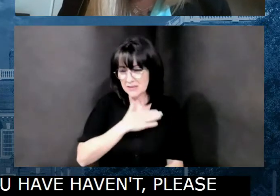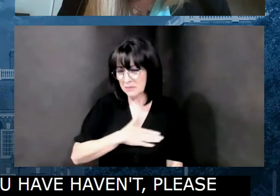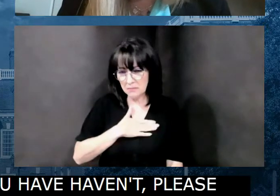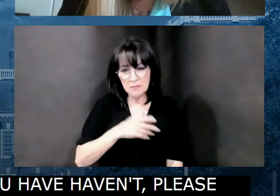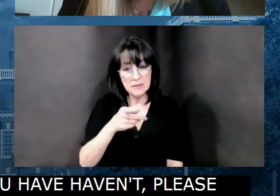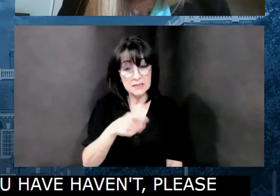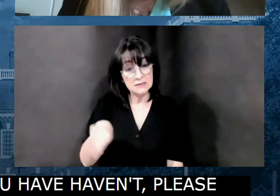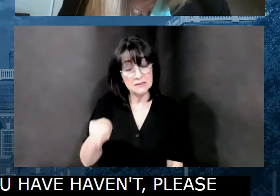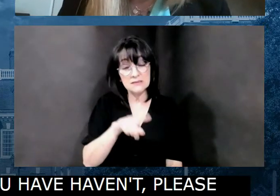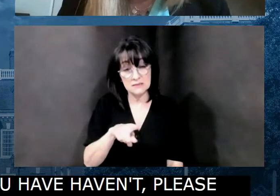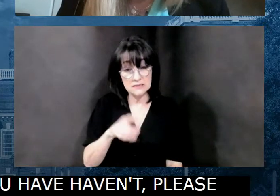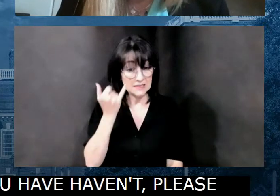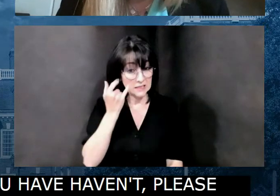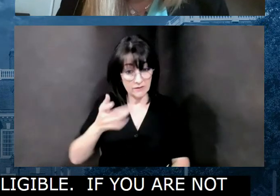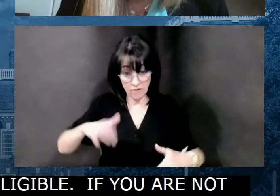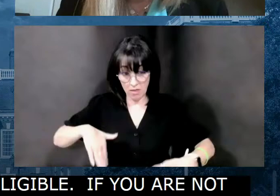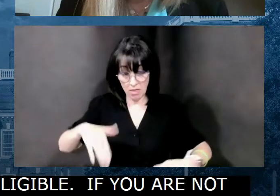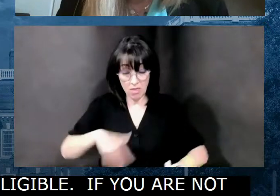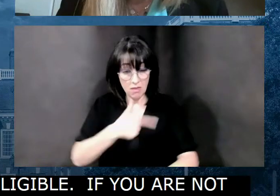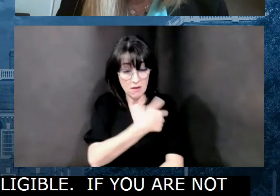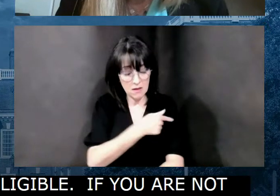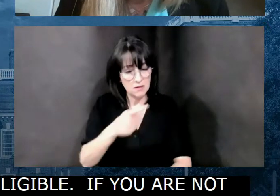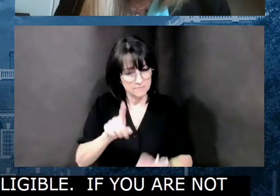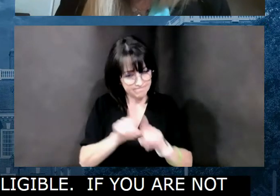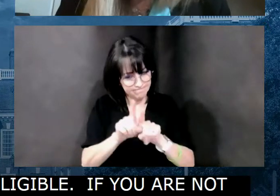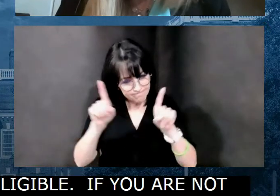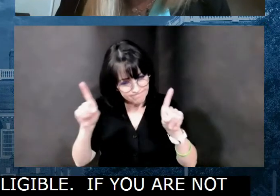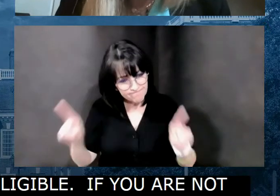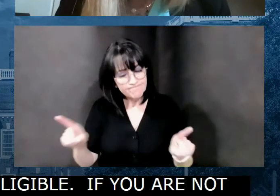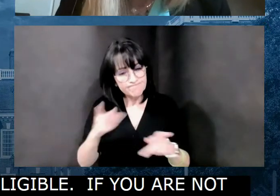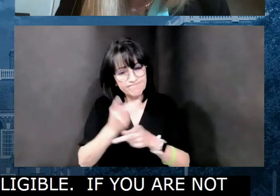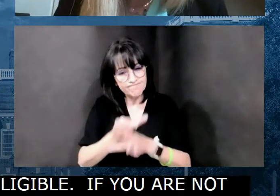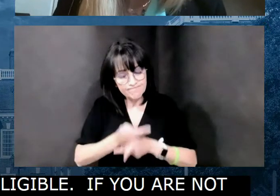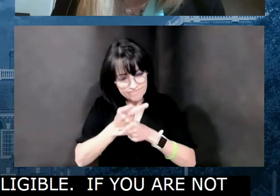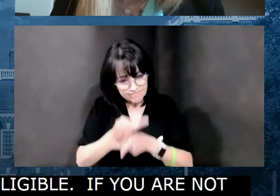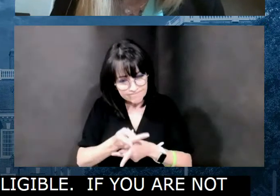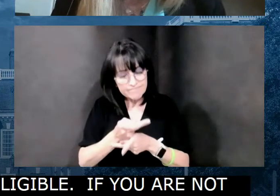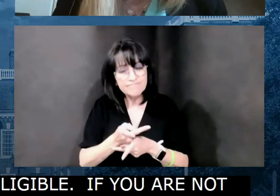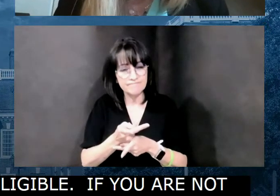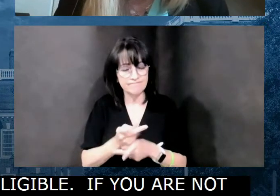from others if you are not. So let's talk a